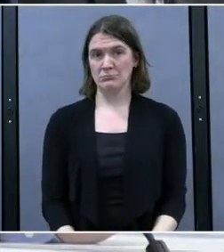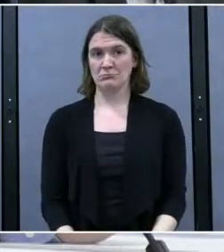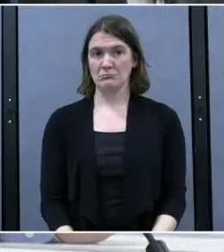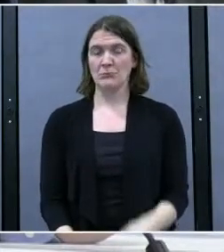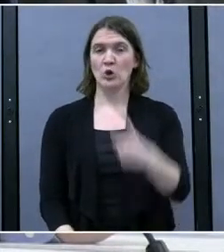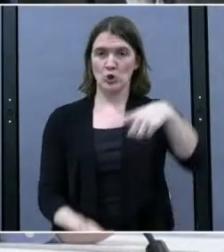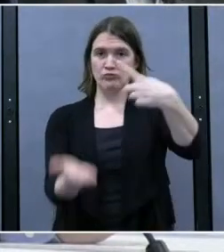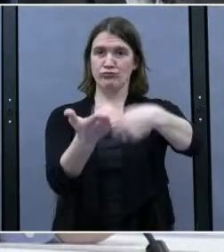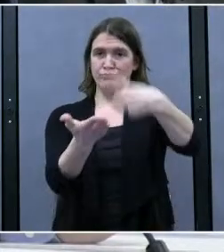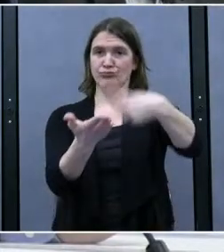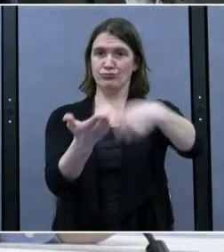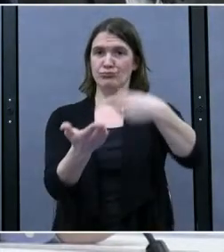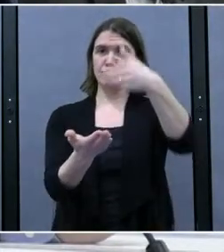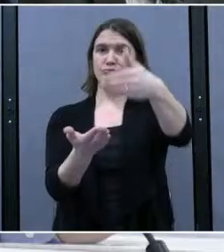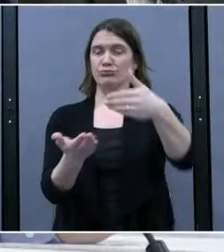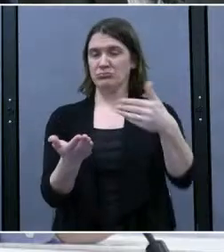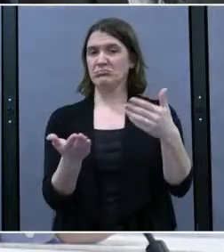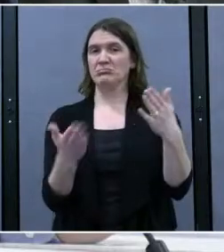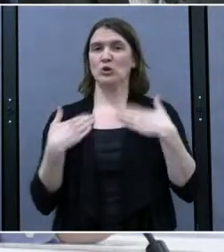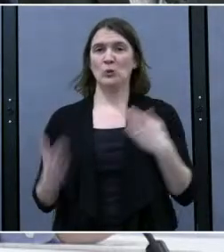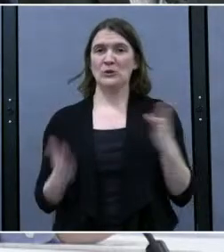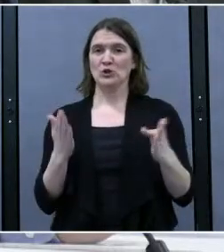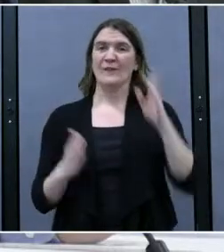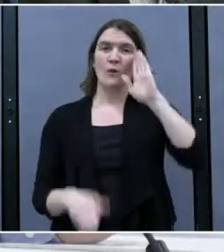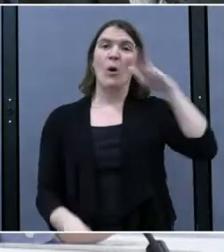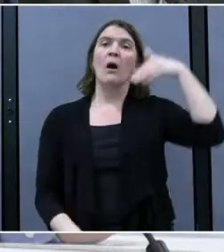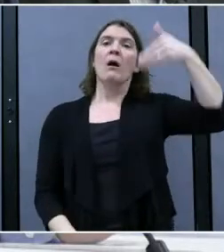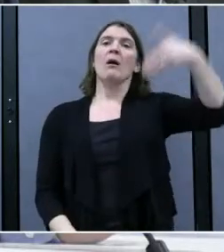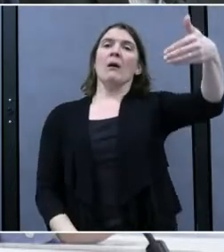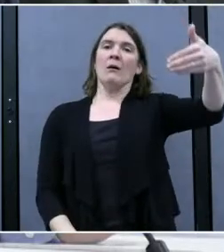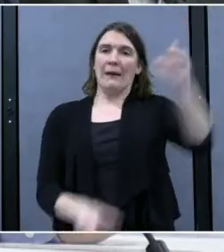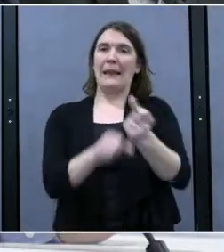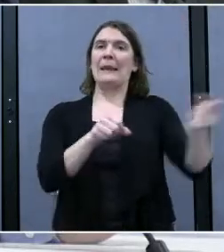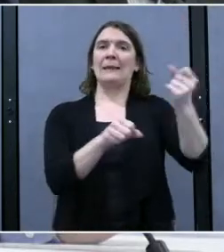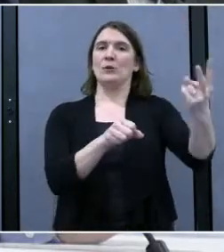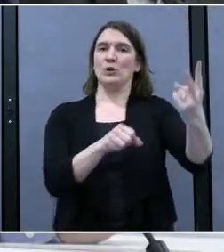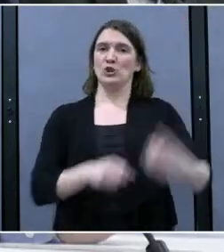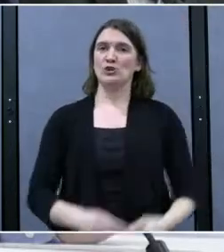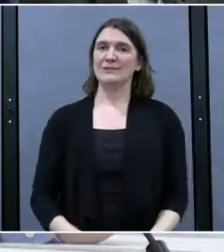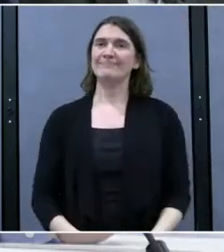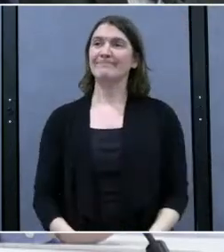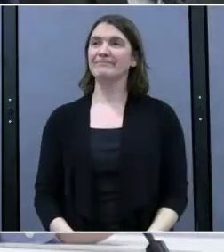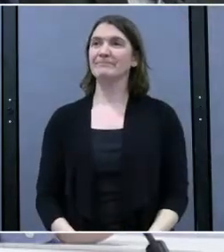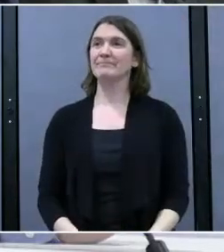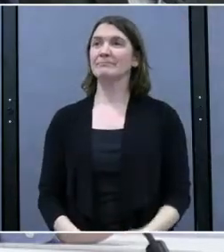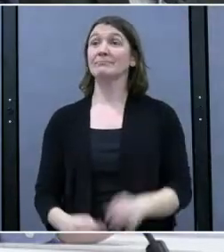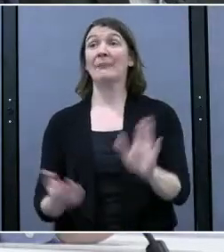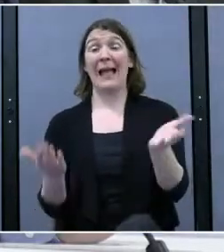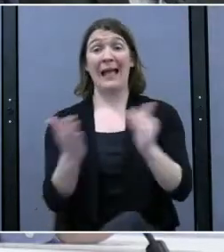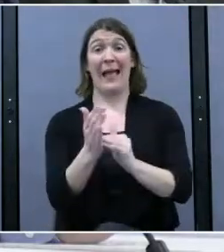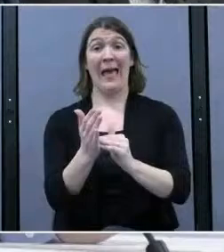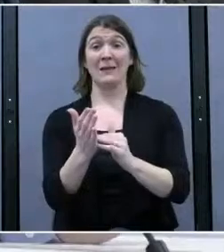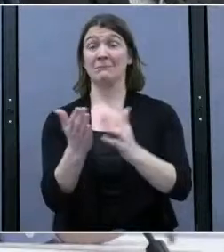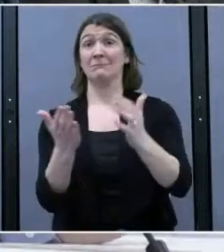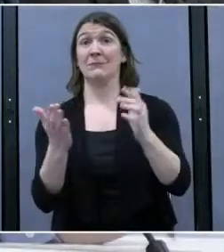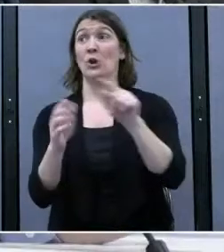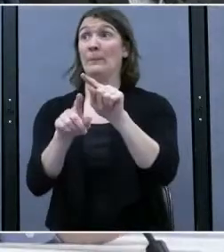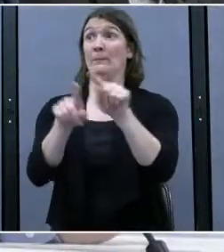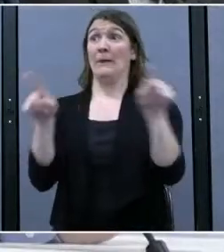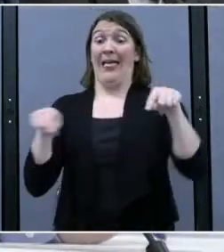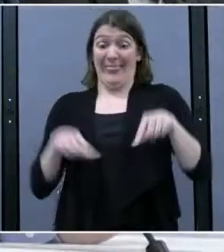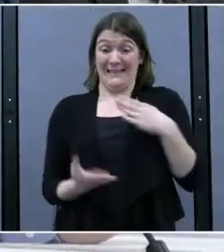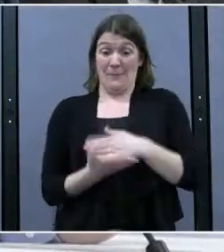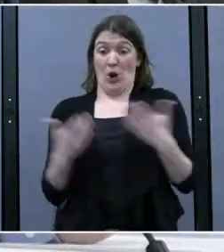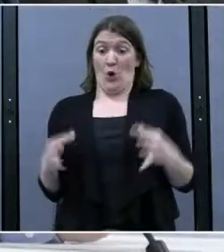going to allocate to human services funding in the next budget? So the question for this budget was